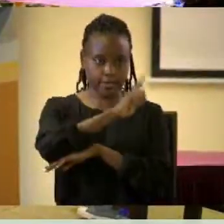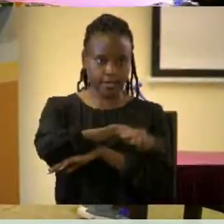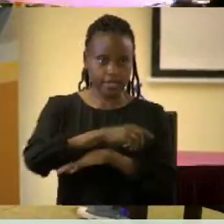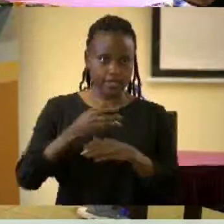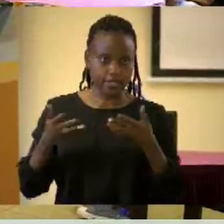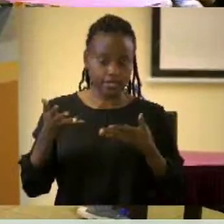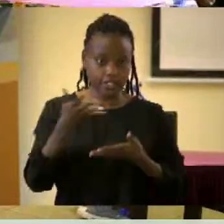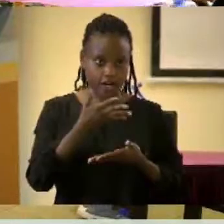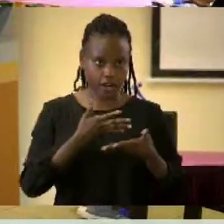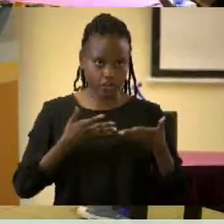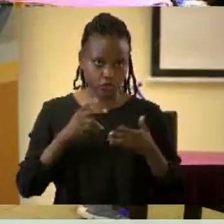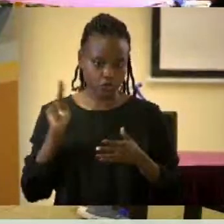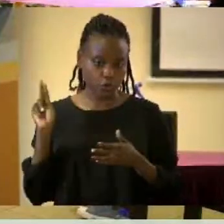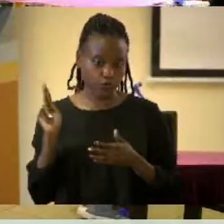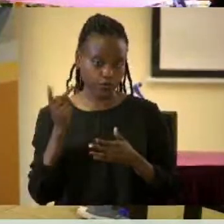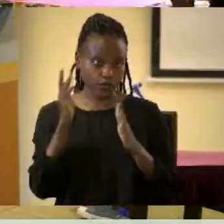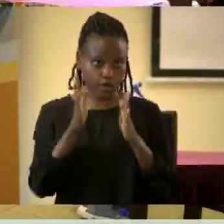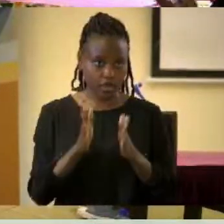of legal aid